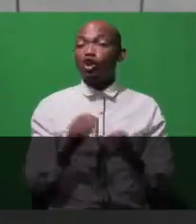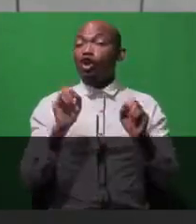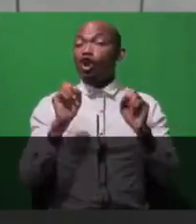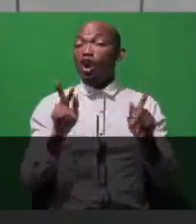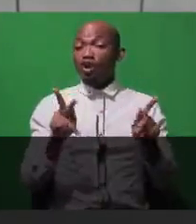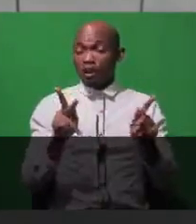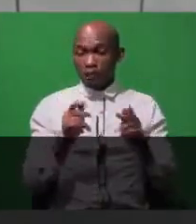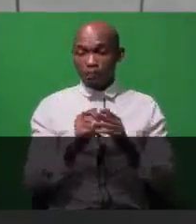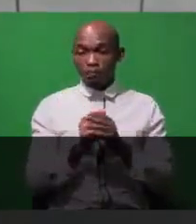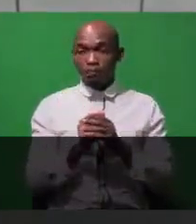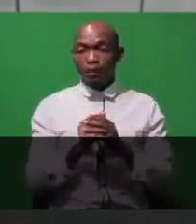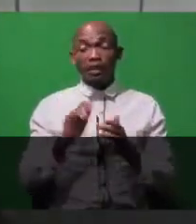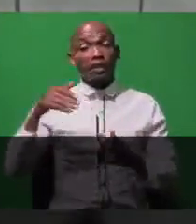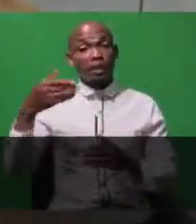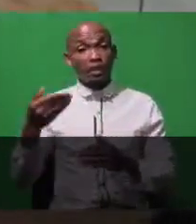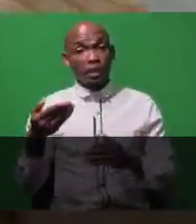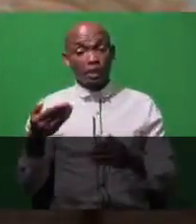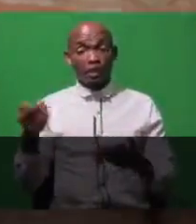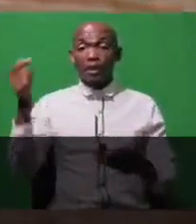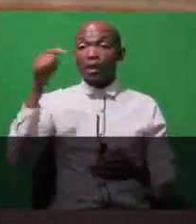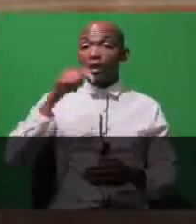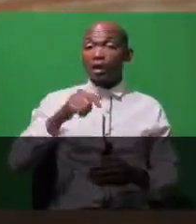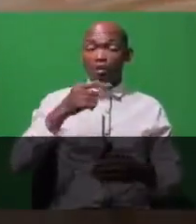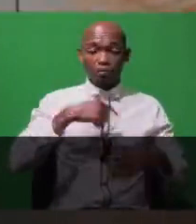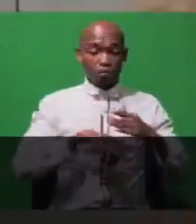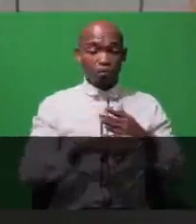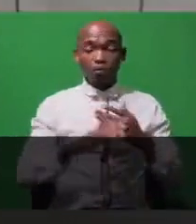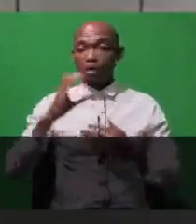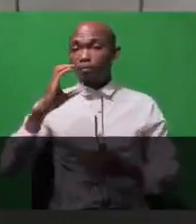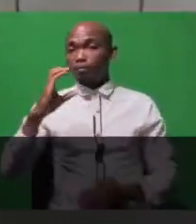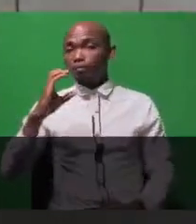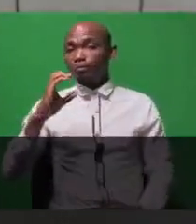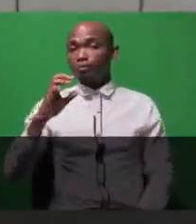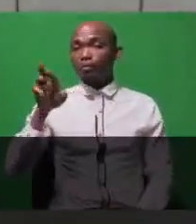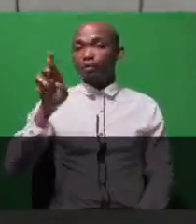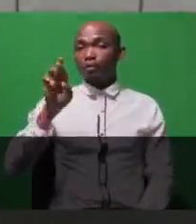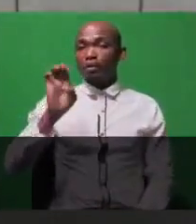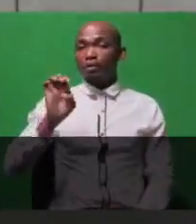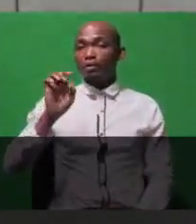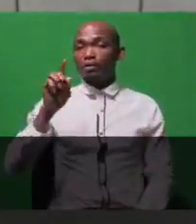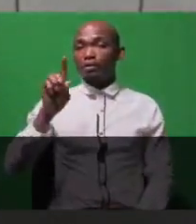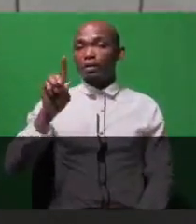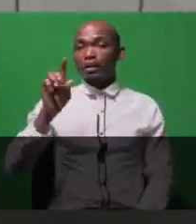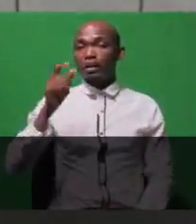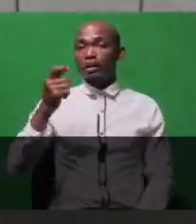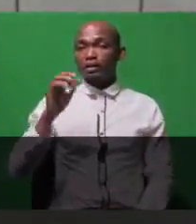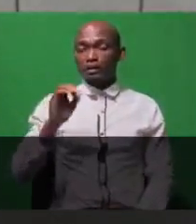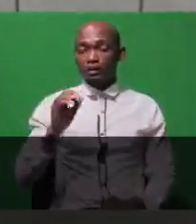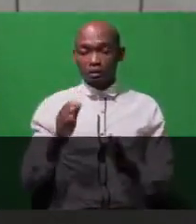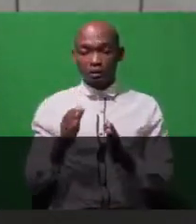Okay, then come to the credit side. Add this one,